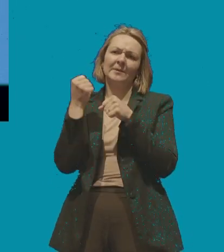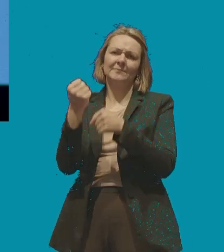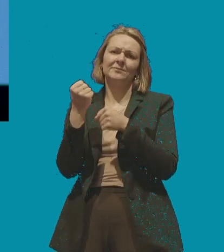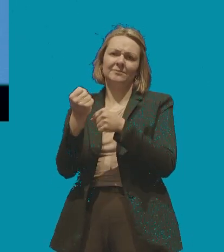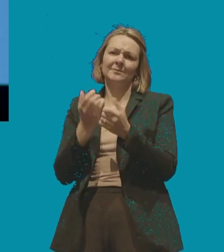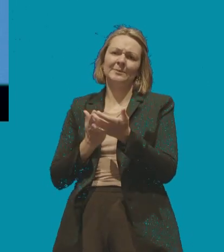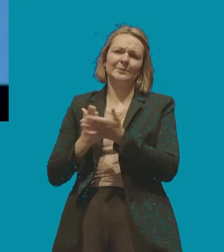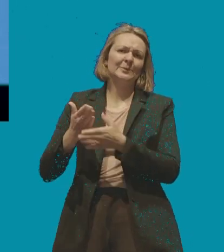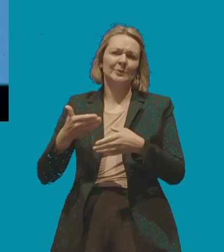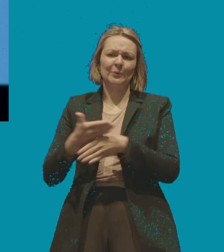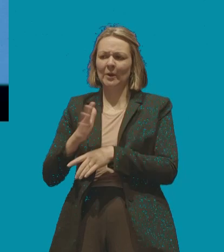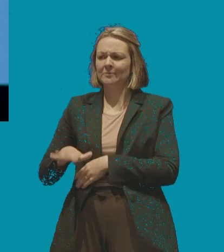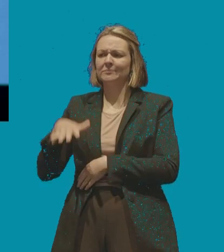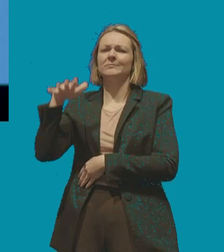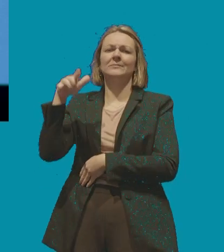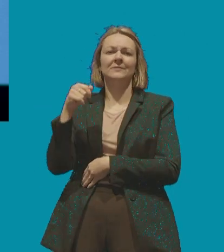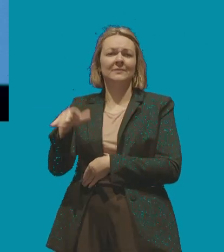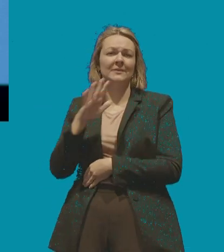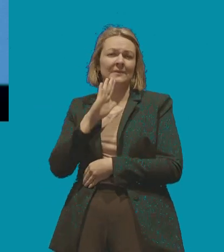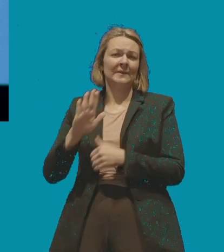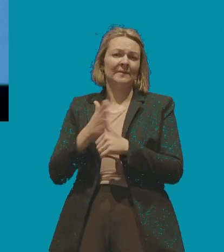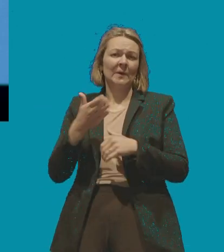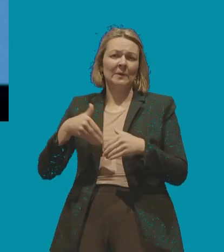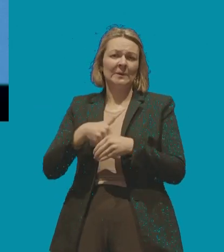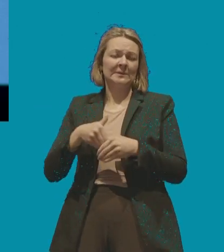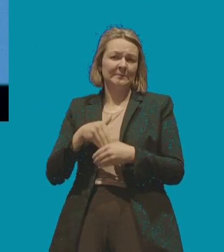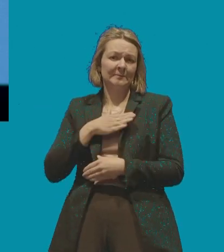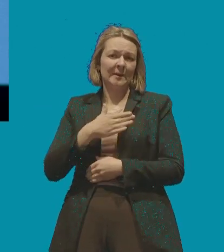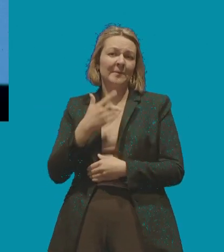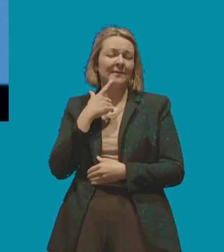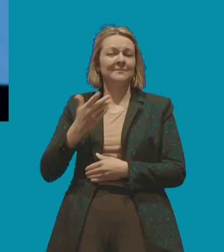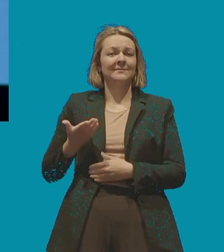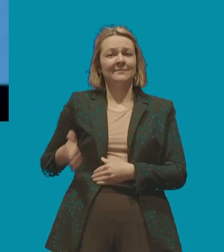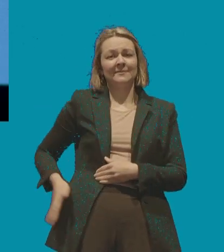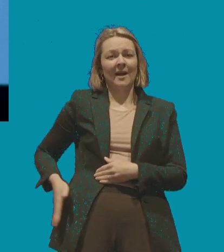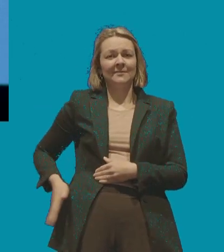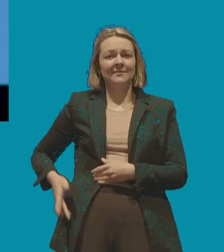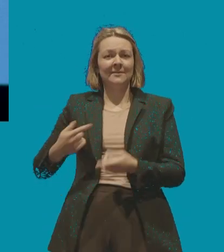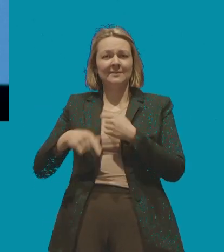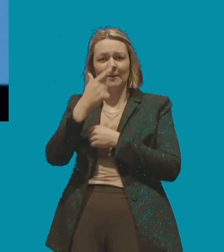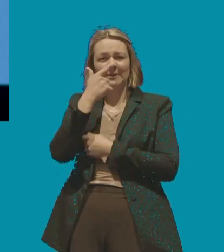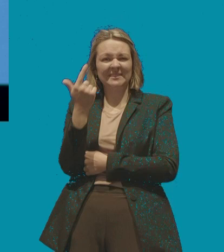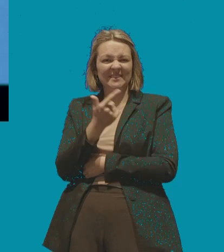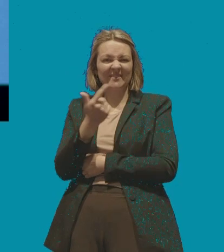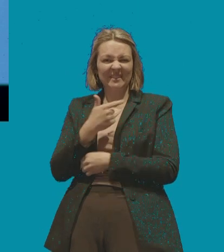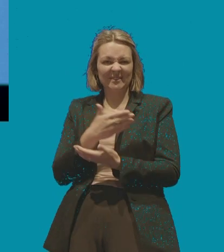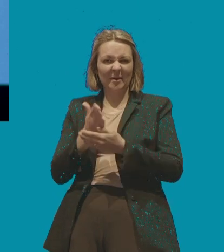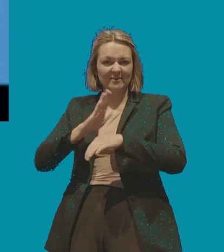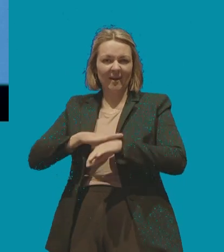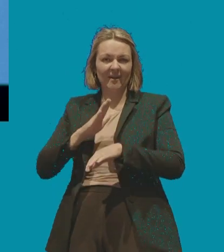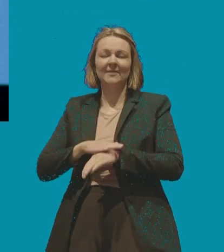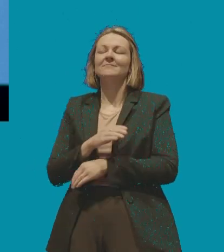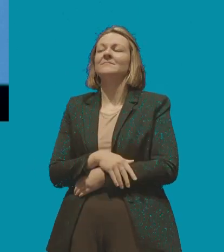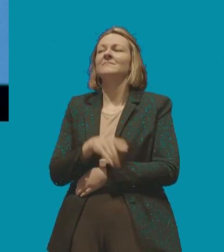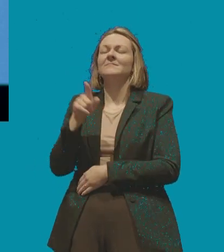working life. He first became a union member when he worked part-time at Asda as a 17-year-old. Paul worked in a call centre for Cheshire